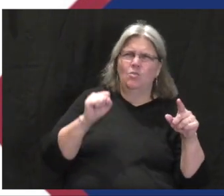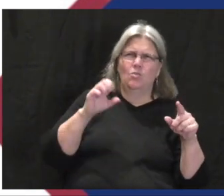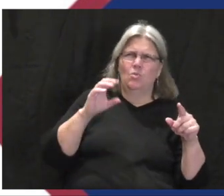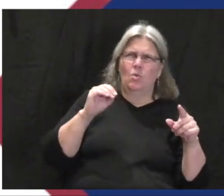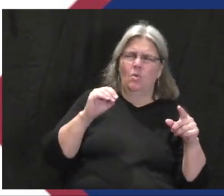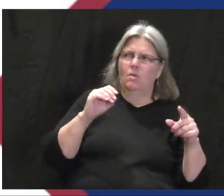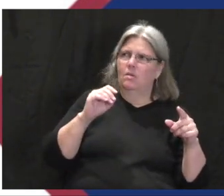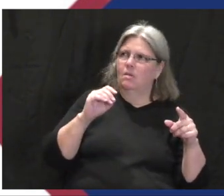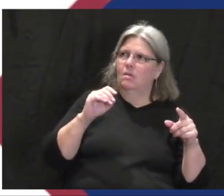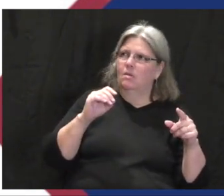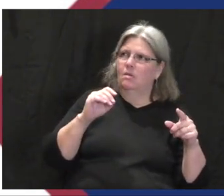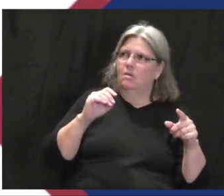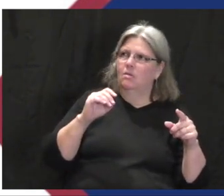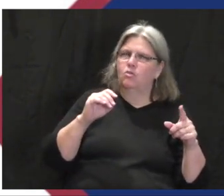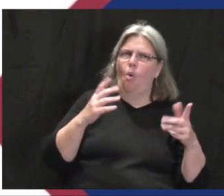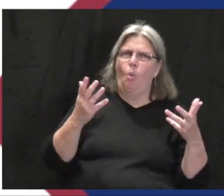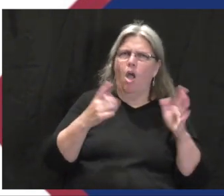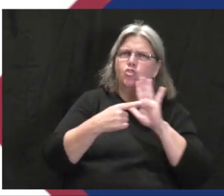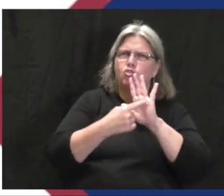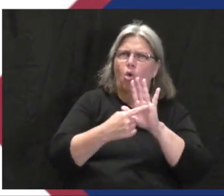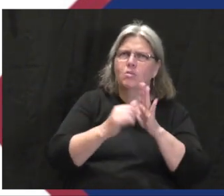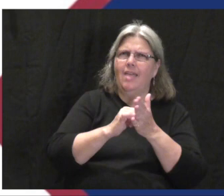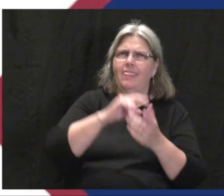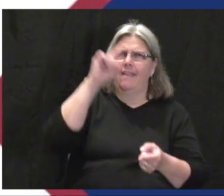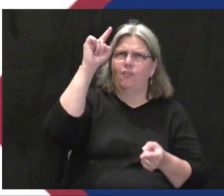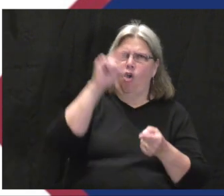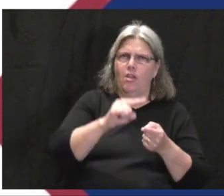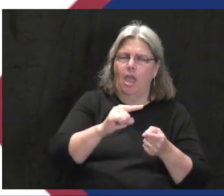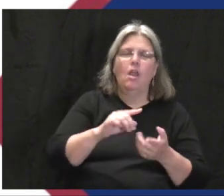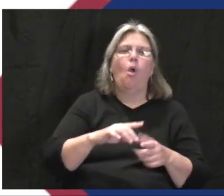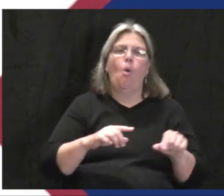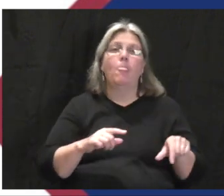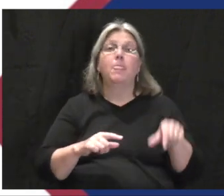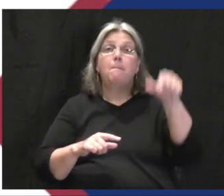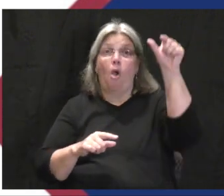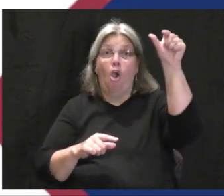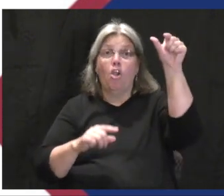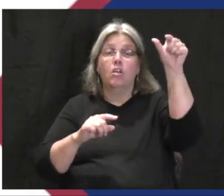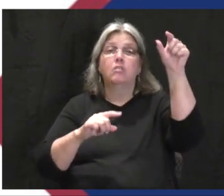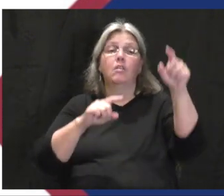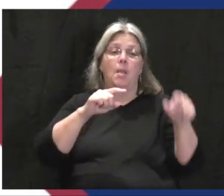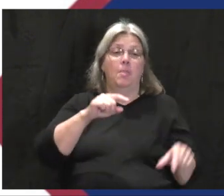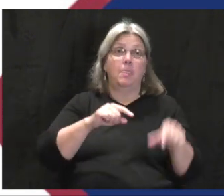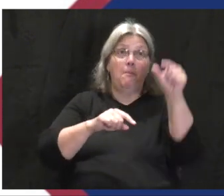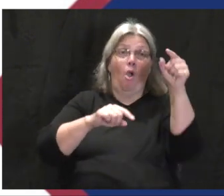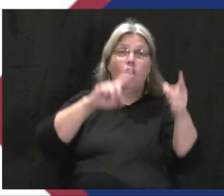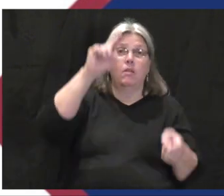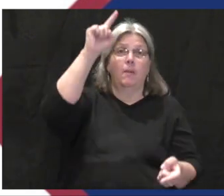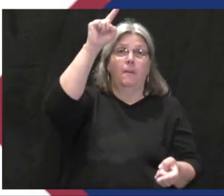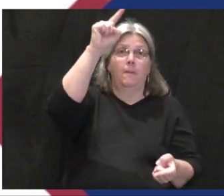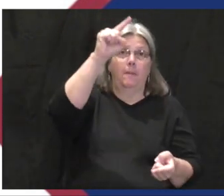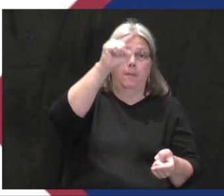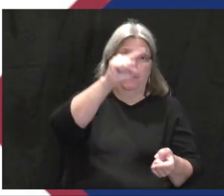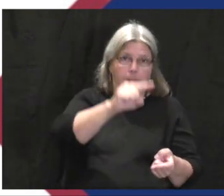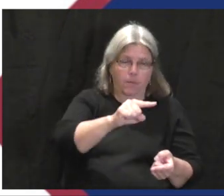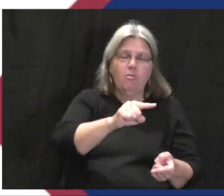they've gone down? The length of the bars. So the bars have gotten shorter, right? Yeah.